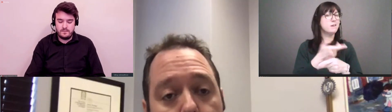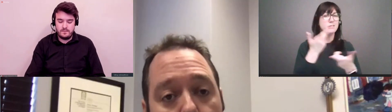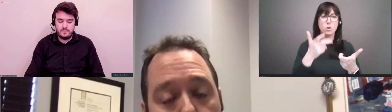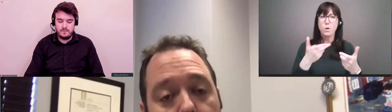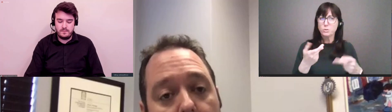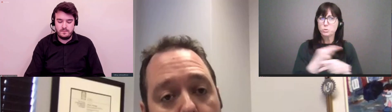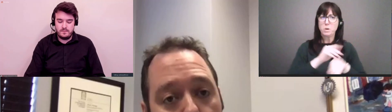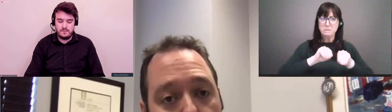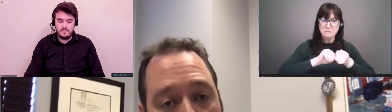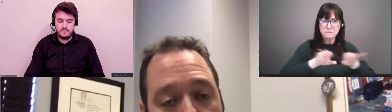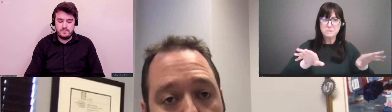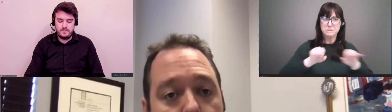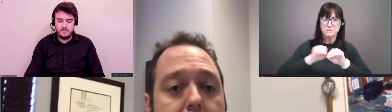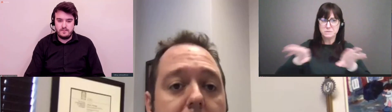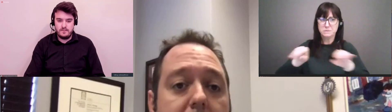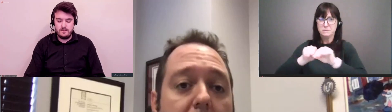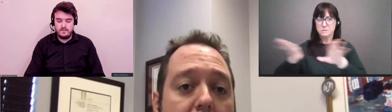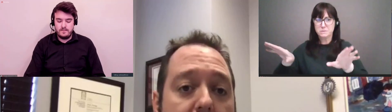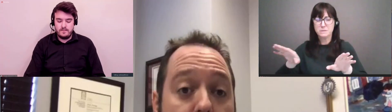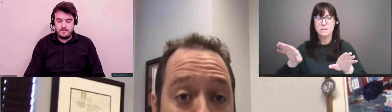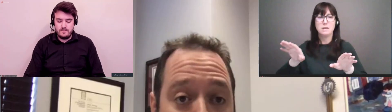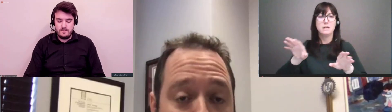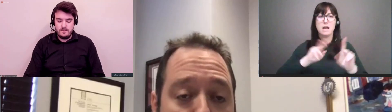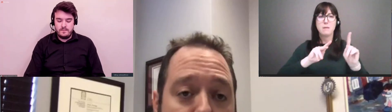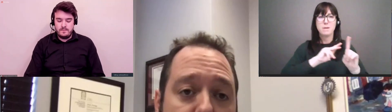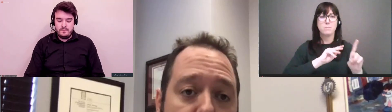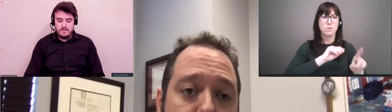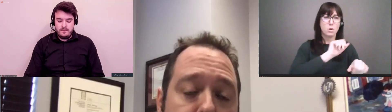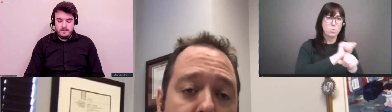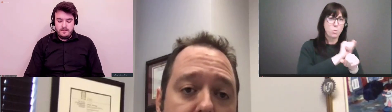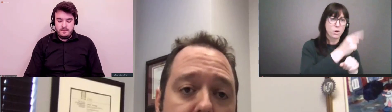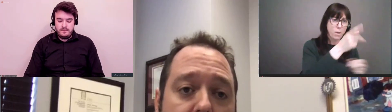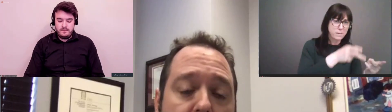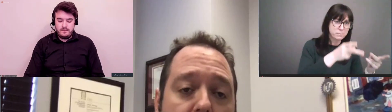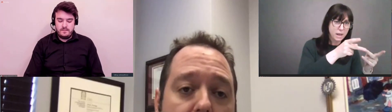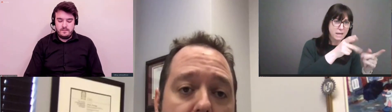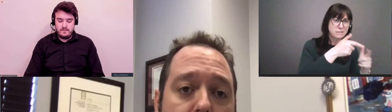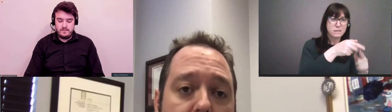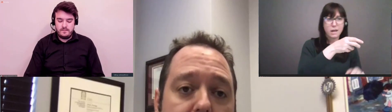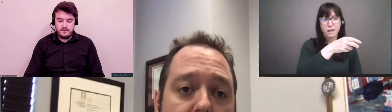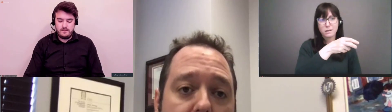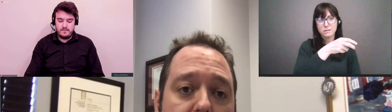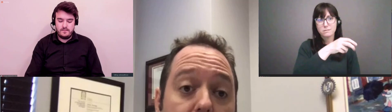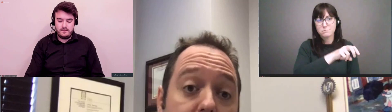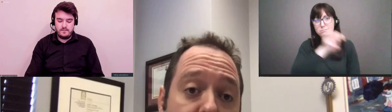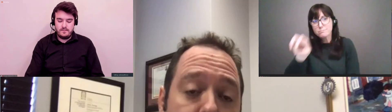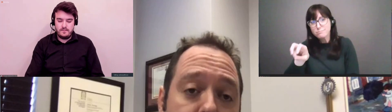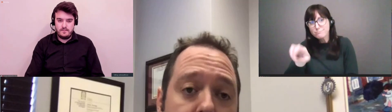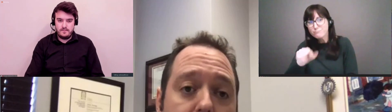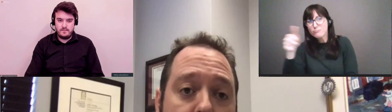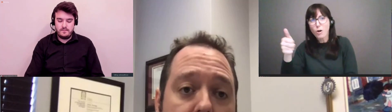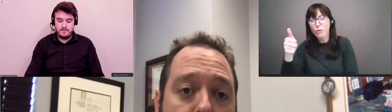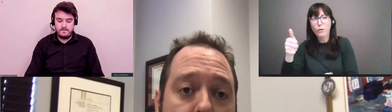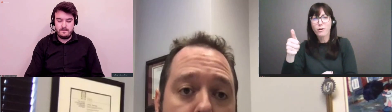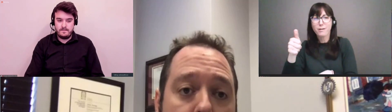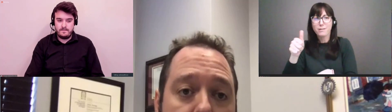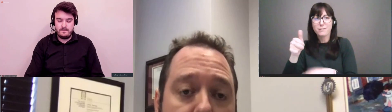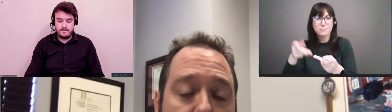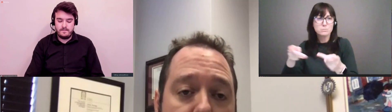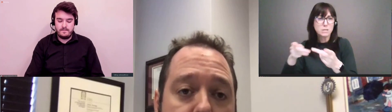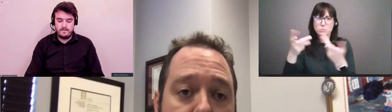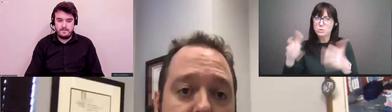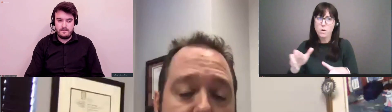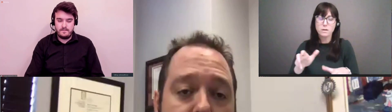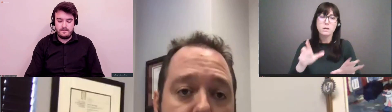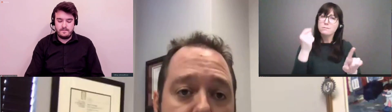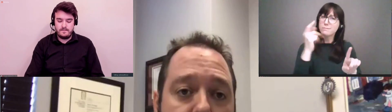folks working at multiple centers, which is important from a public health perspective. But these folks are doing really important work